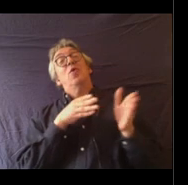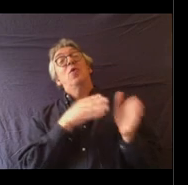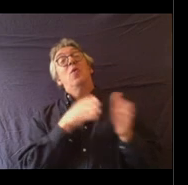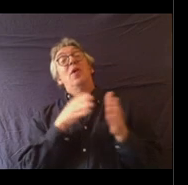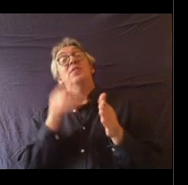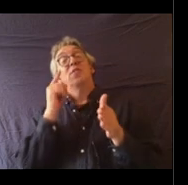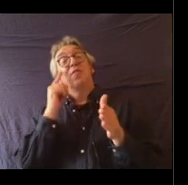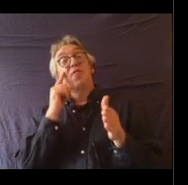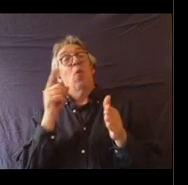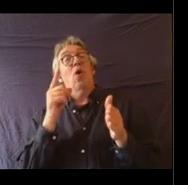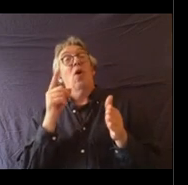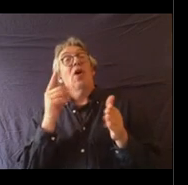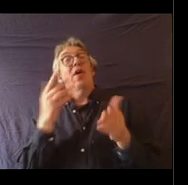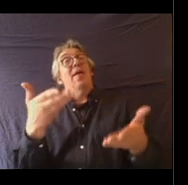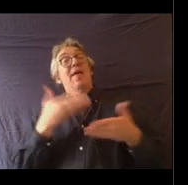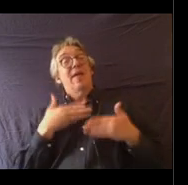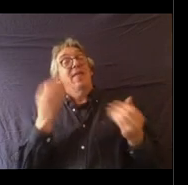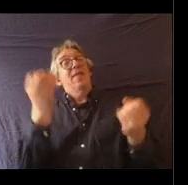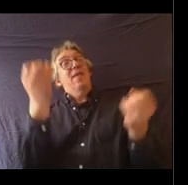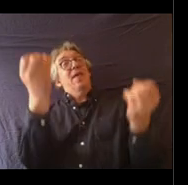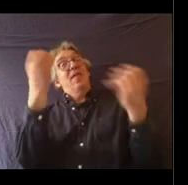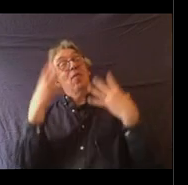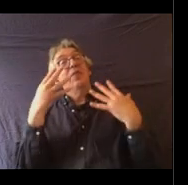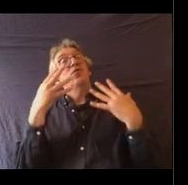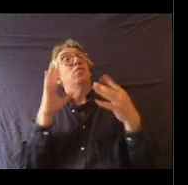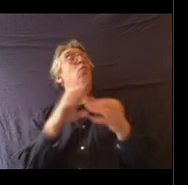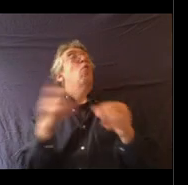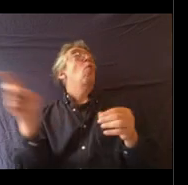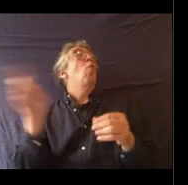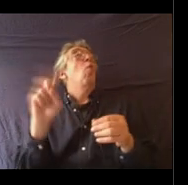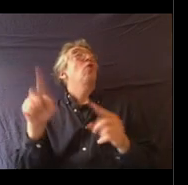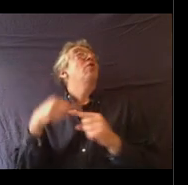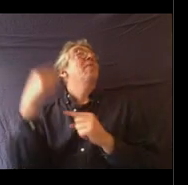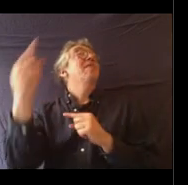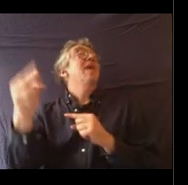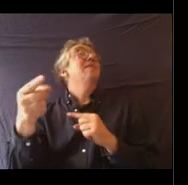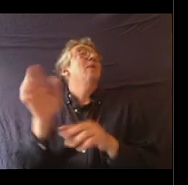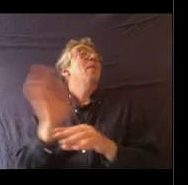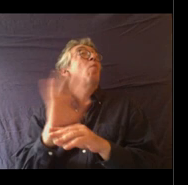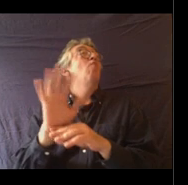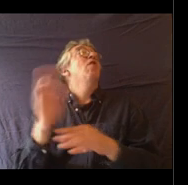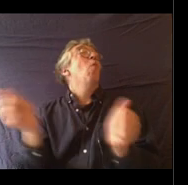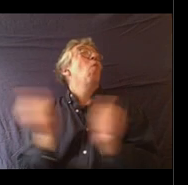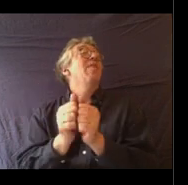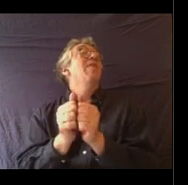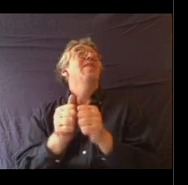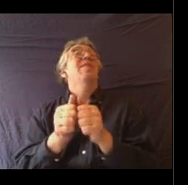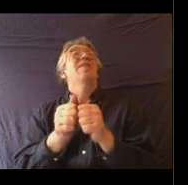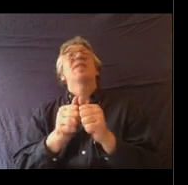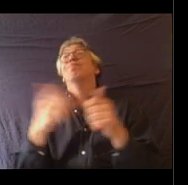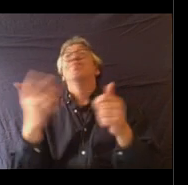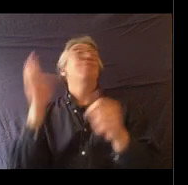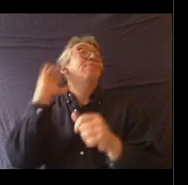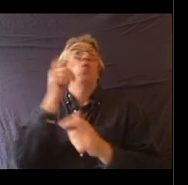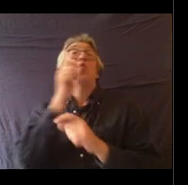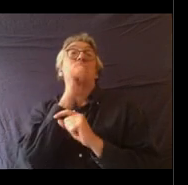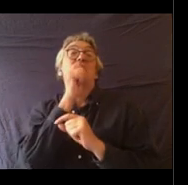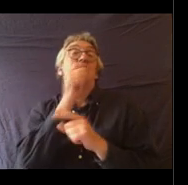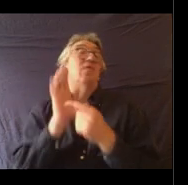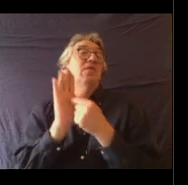this service to get information on what is the next movie that will be broadcasted with audio description, for